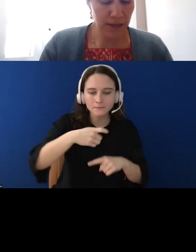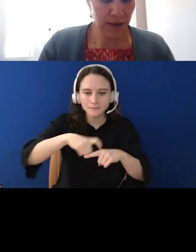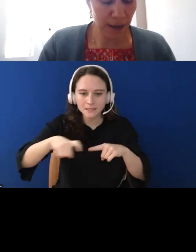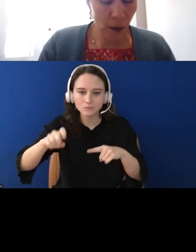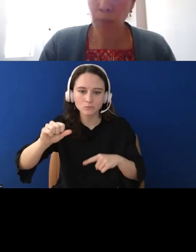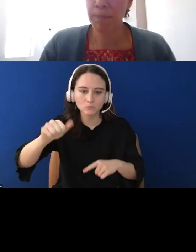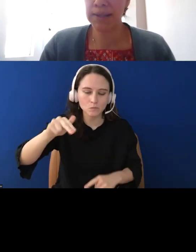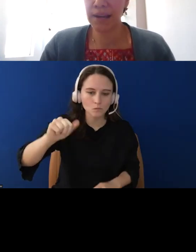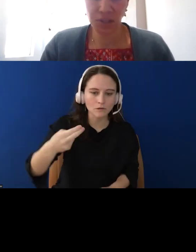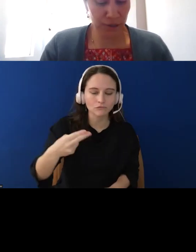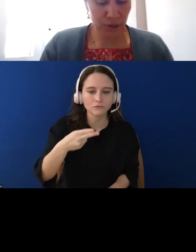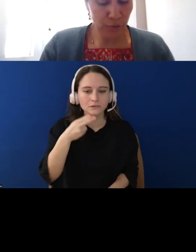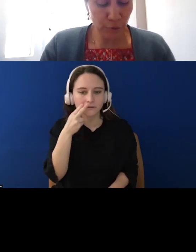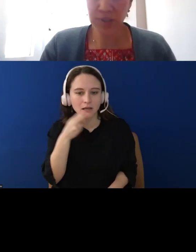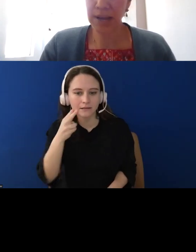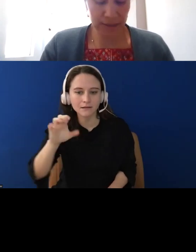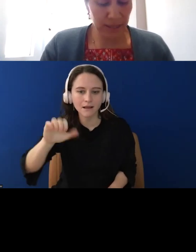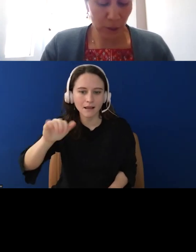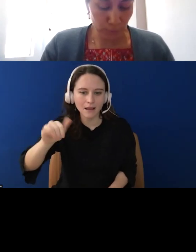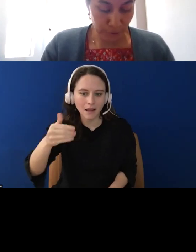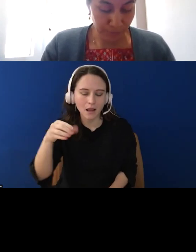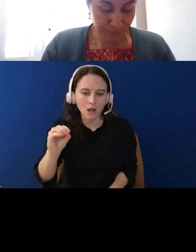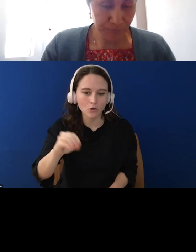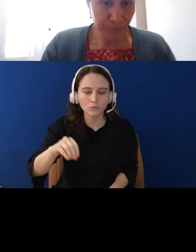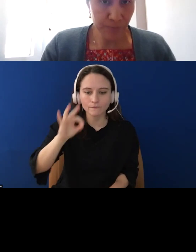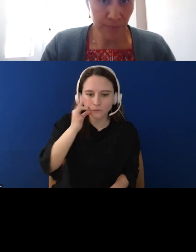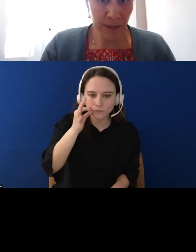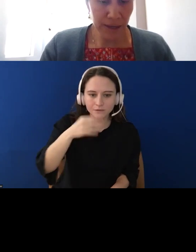salt, cacao, pataste, fruits, and legumes.